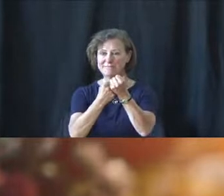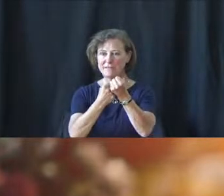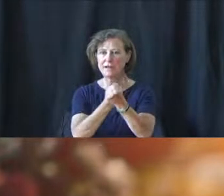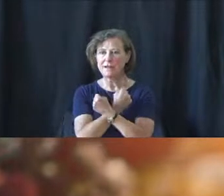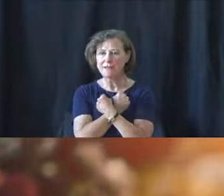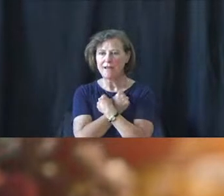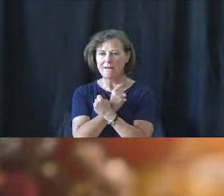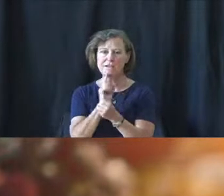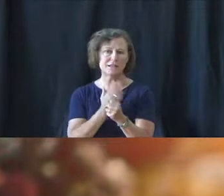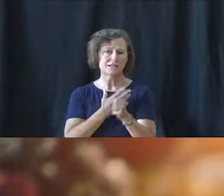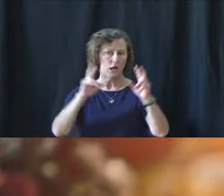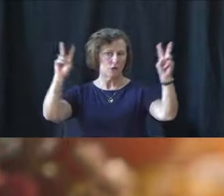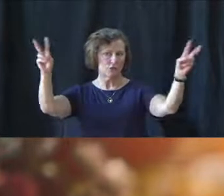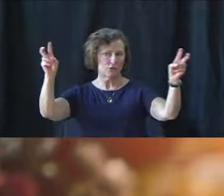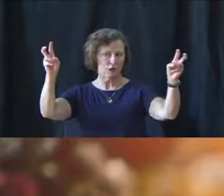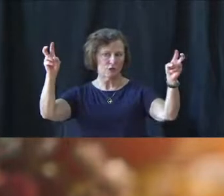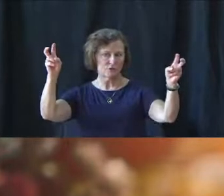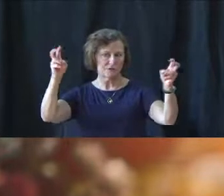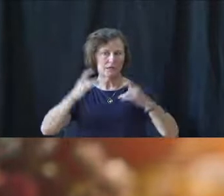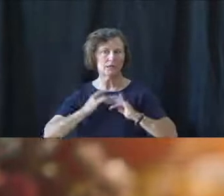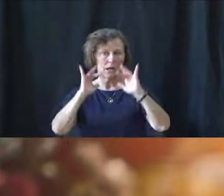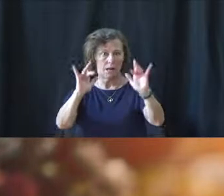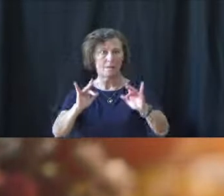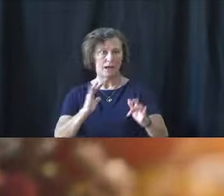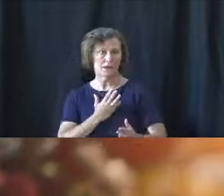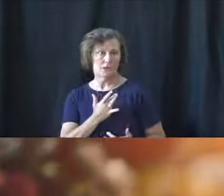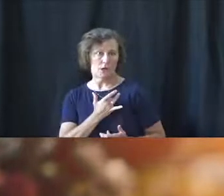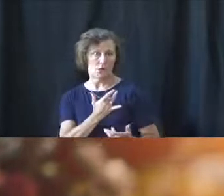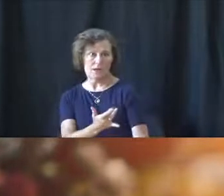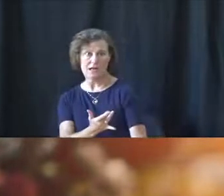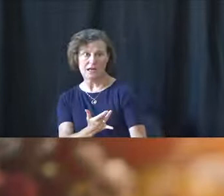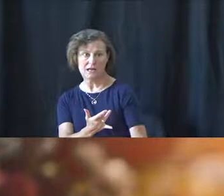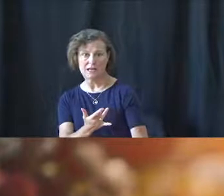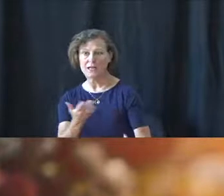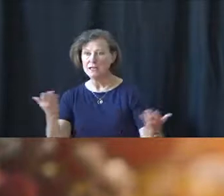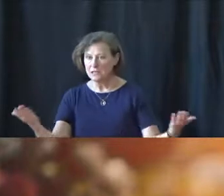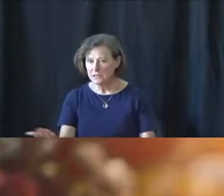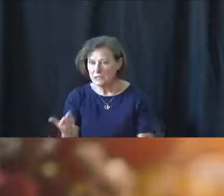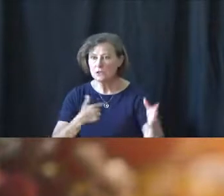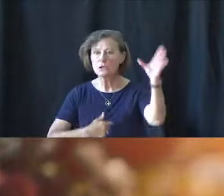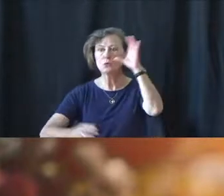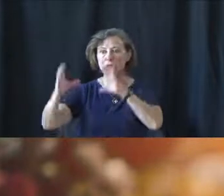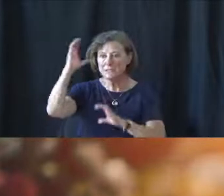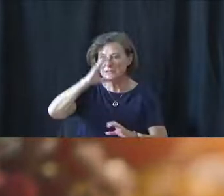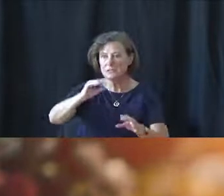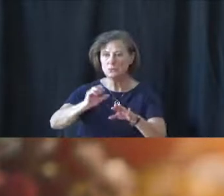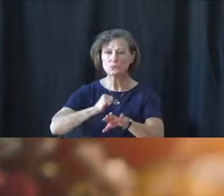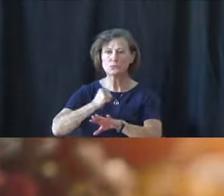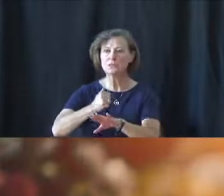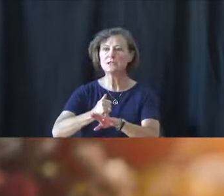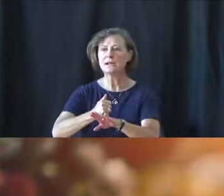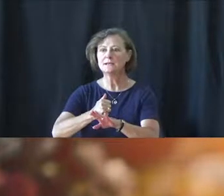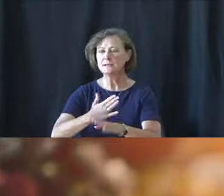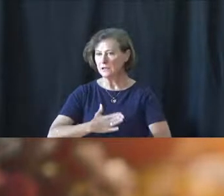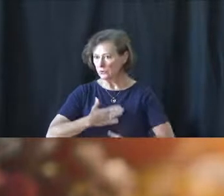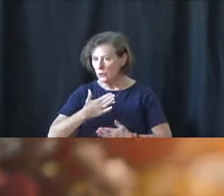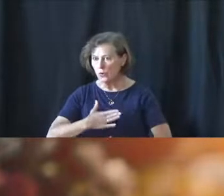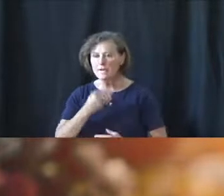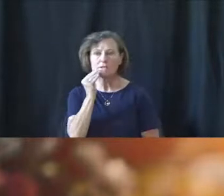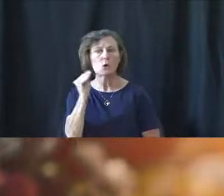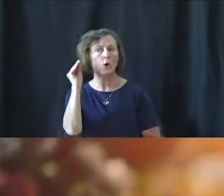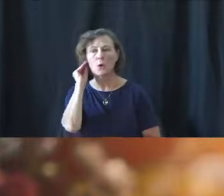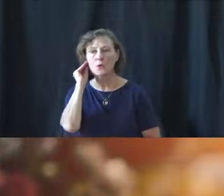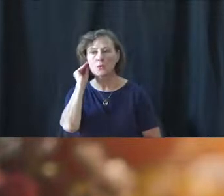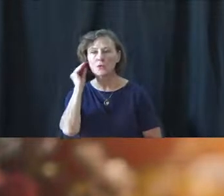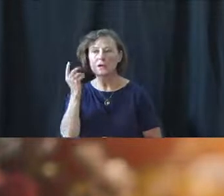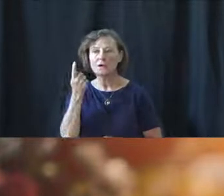Love is our doctrine, compassion is our way. Here we seek to create a